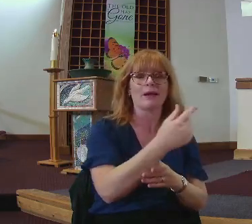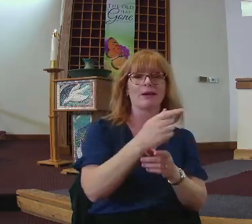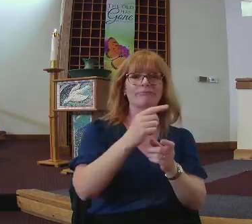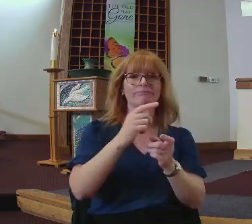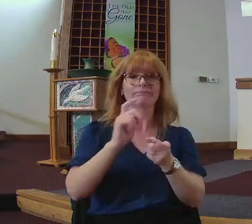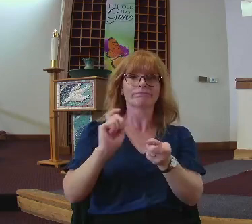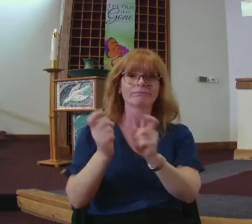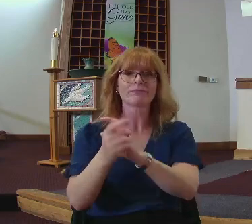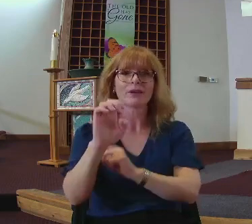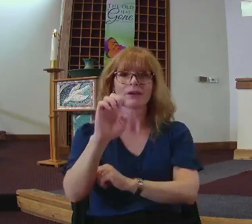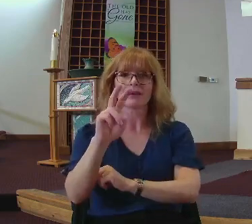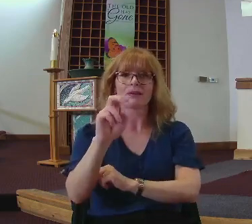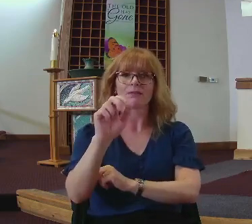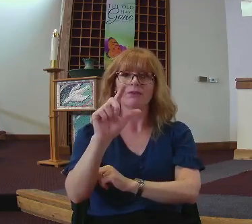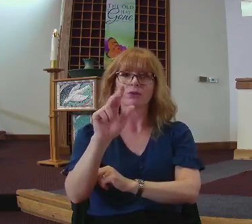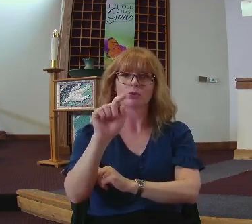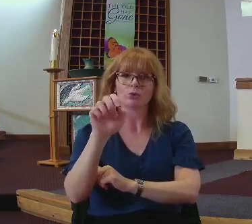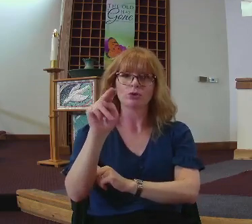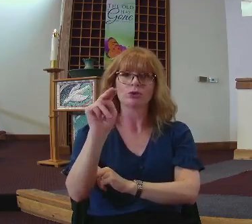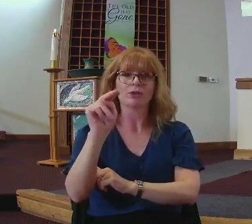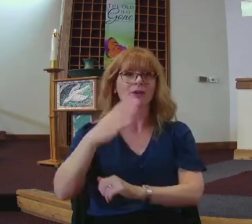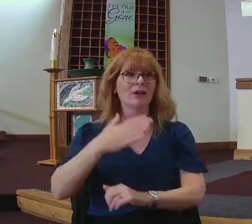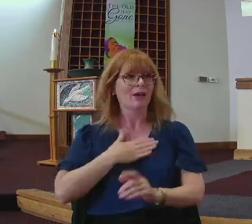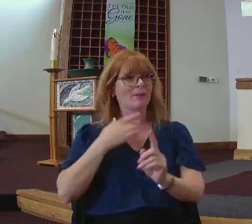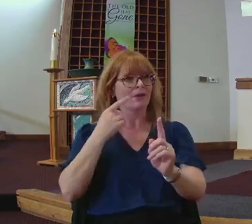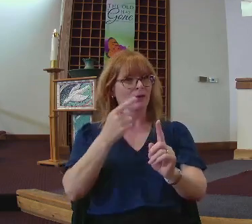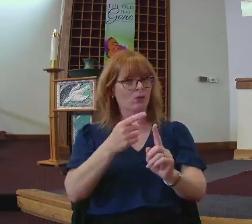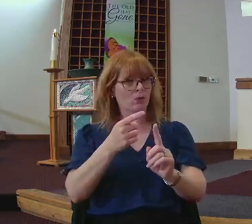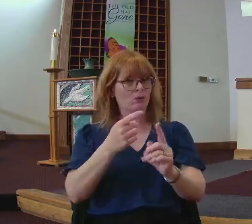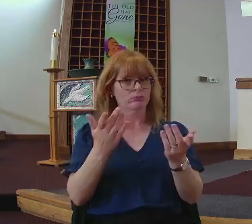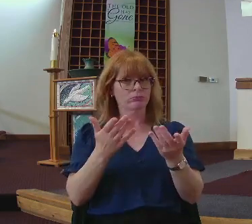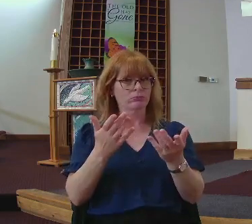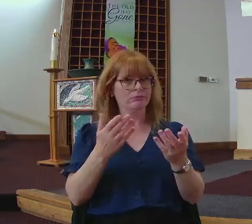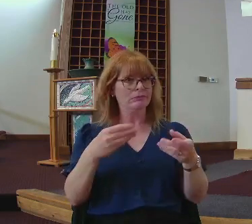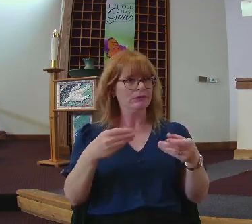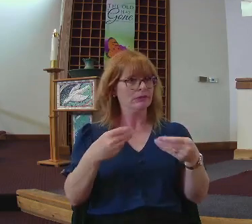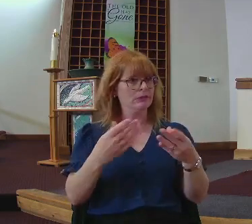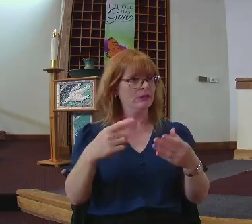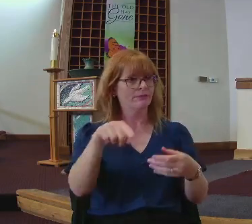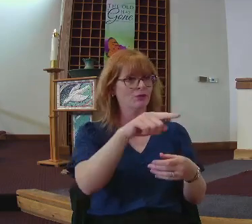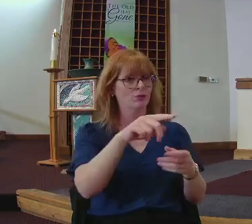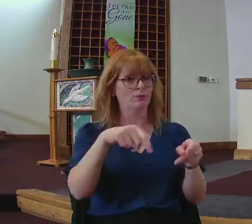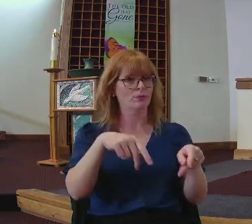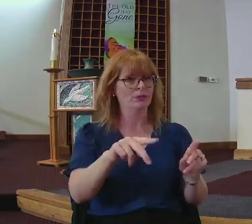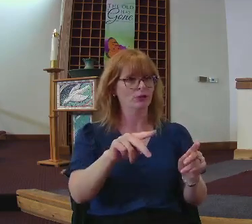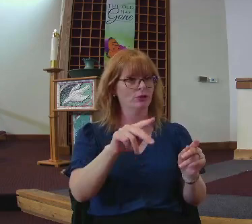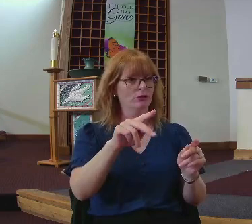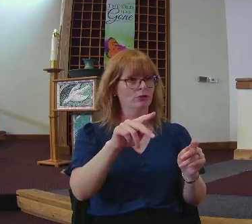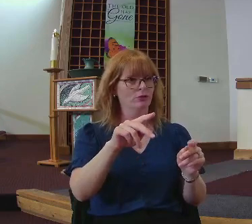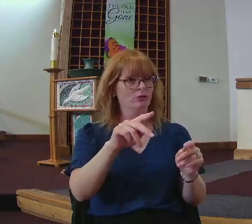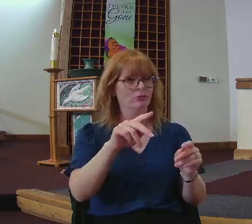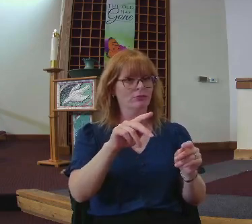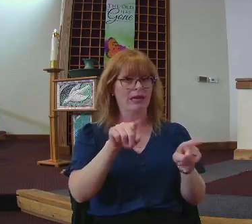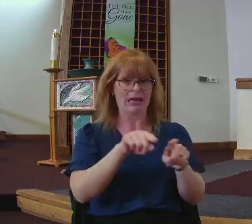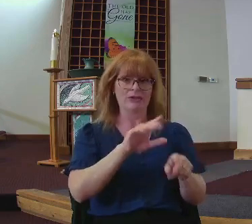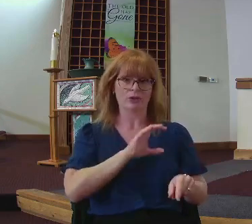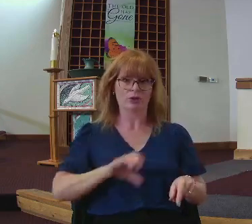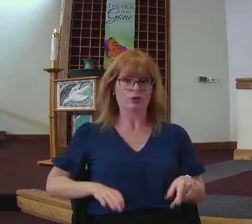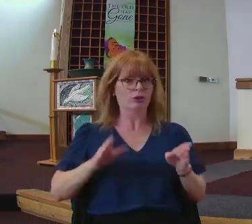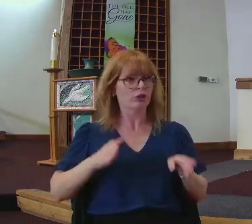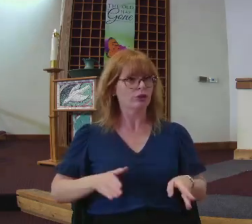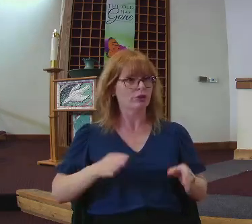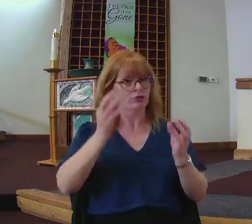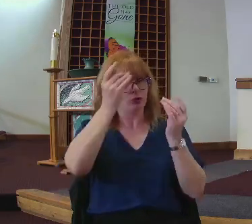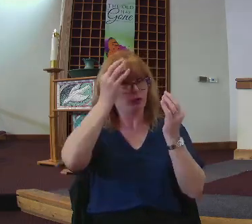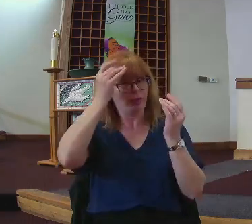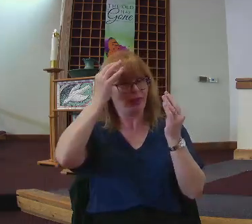in this is to give us permission to be thinking Christians. I think it is okay for us to take